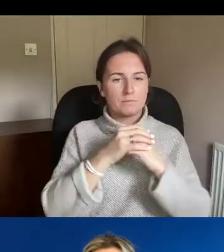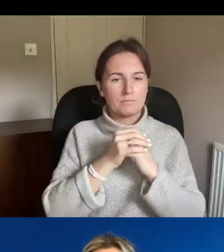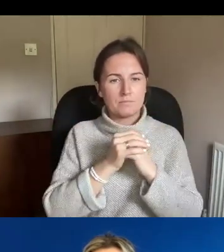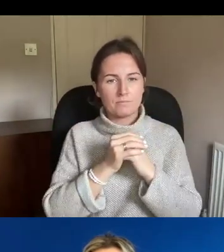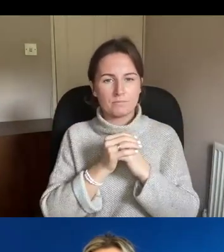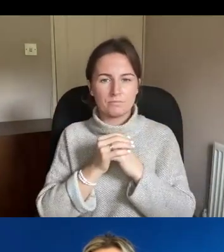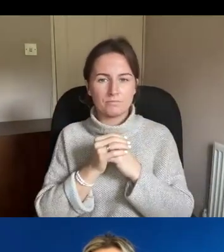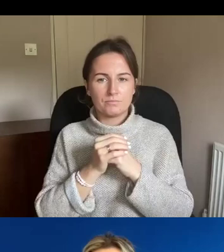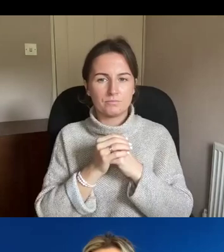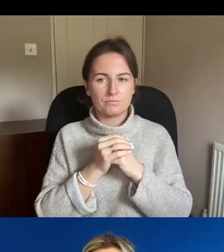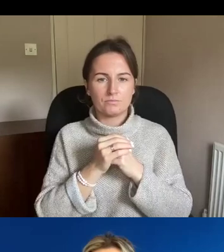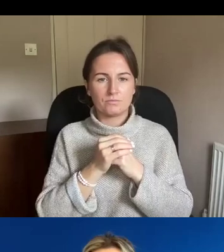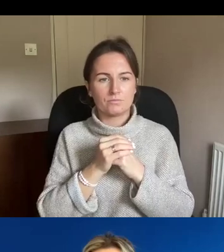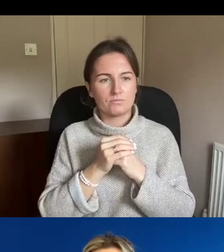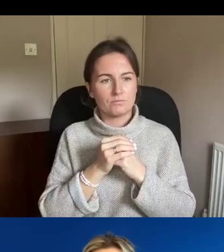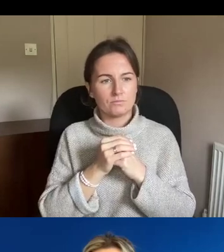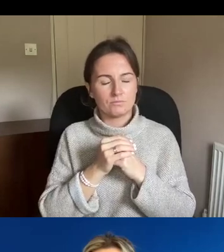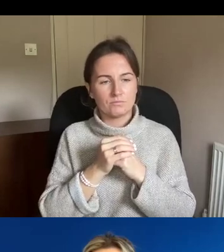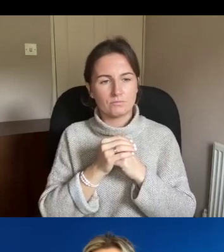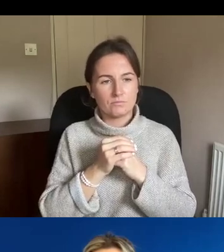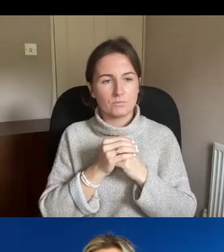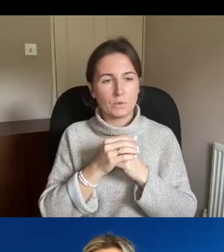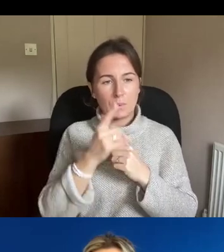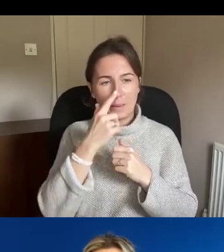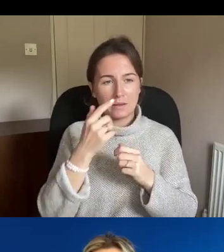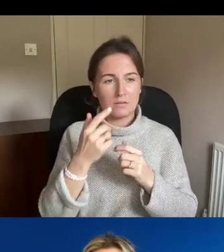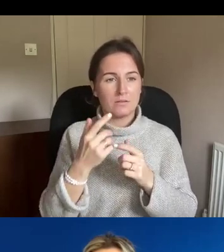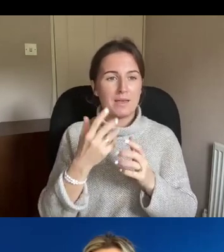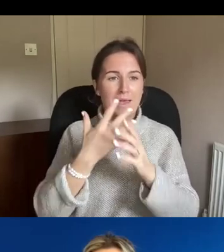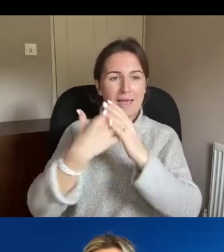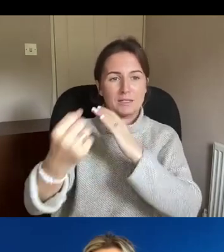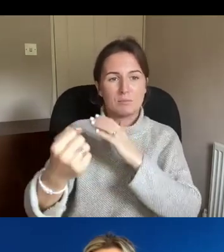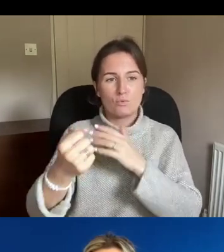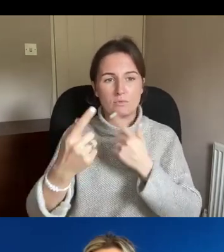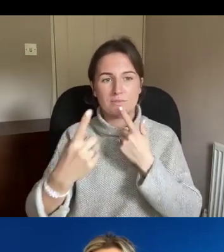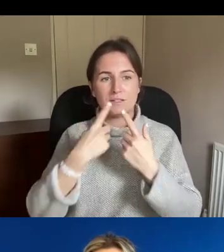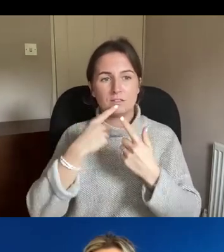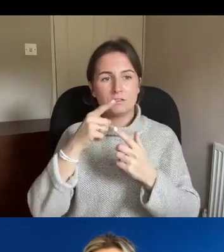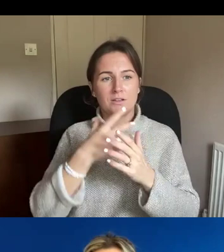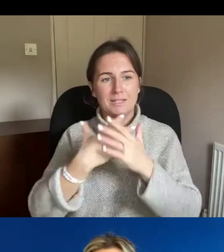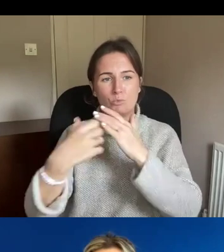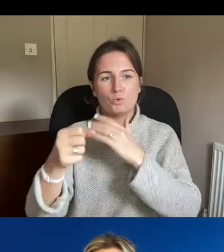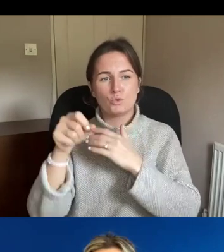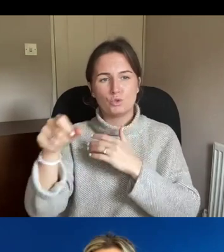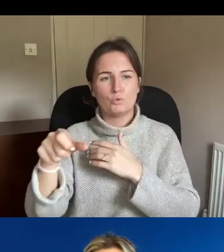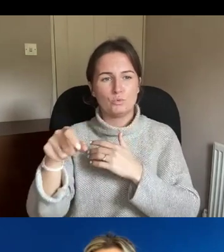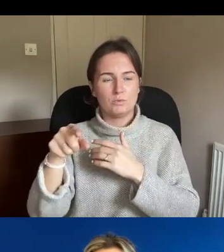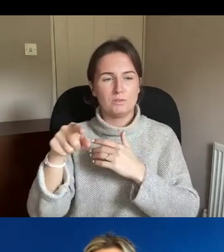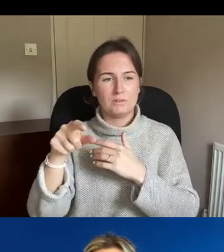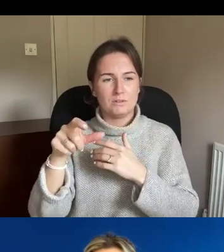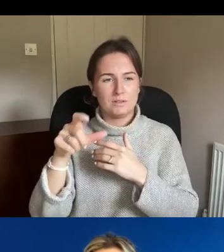full title. You can export this data into a CSV, is it, James? Yeah. Yeah.